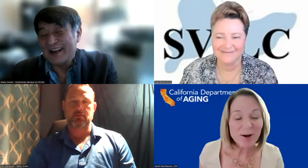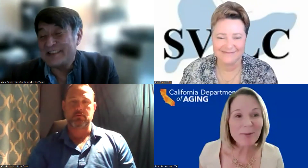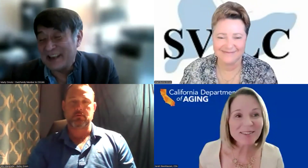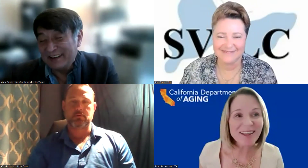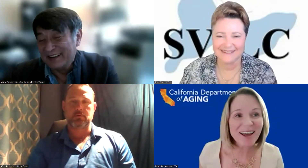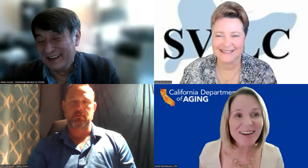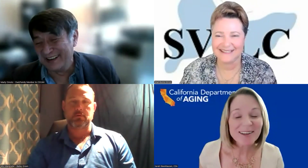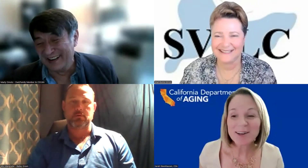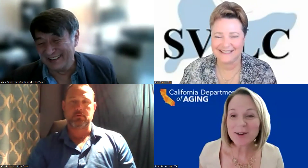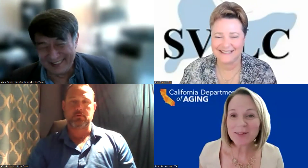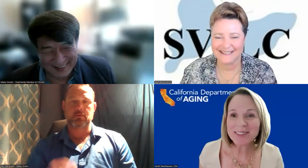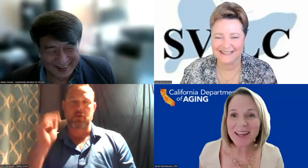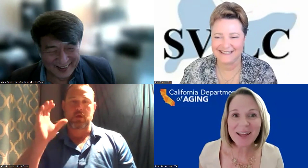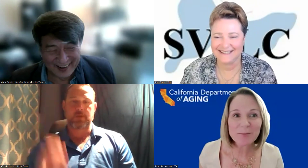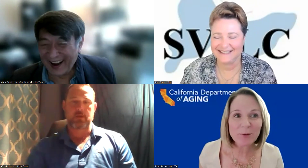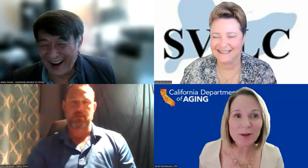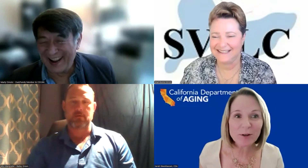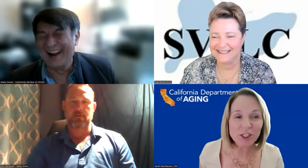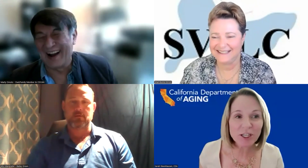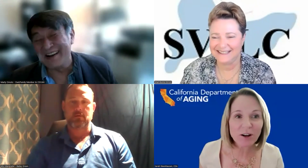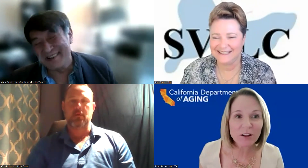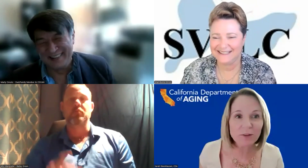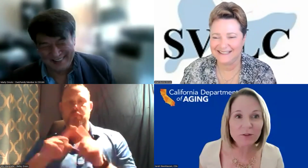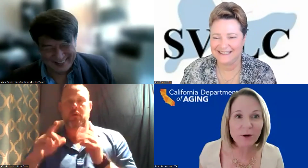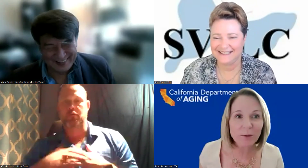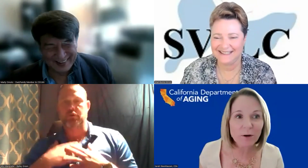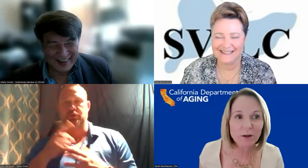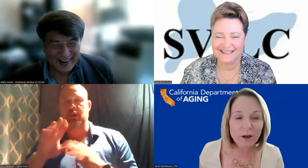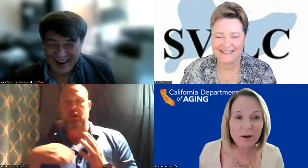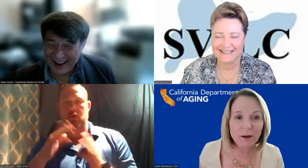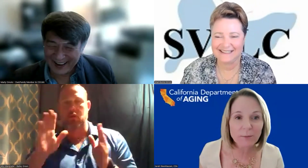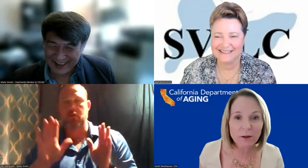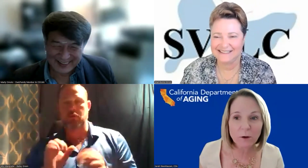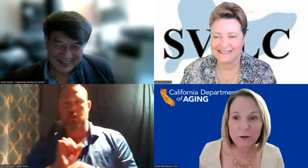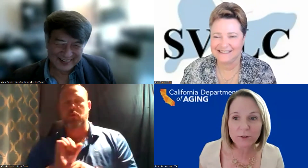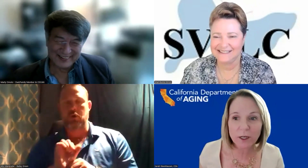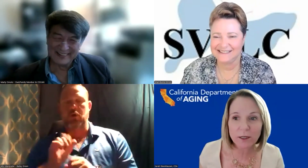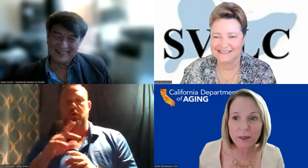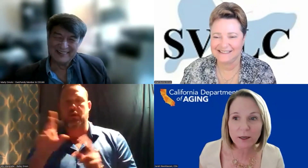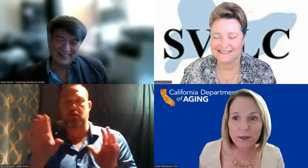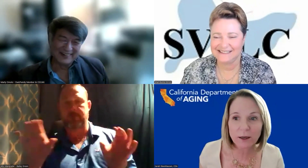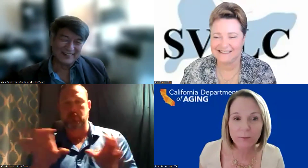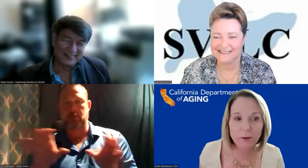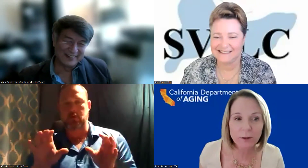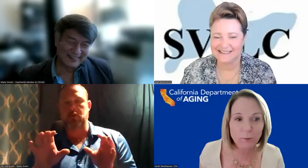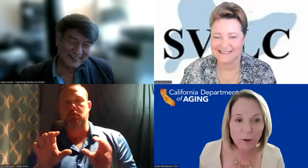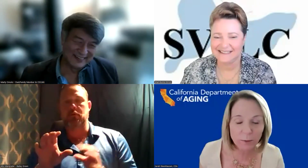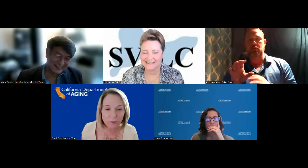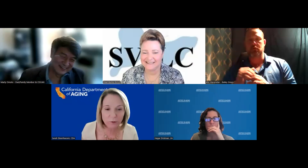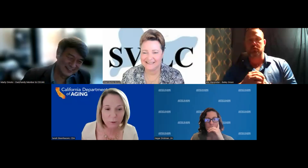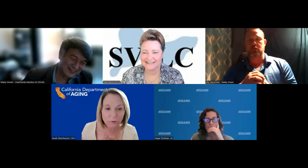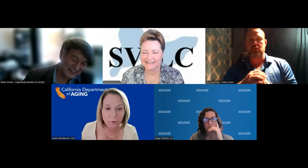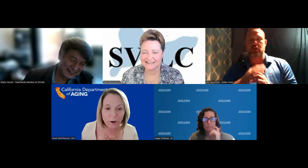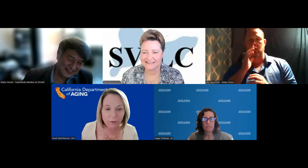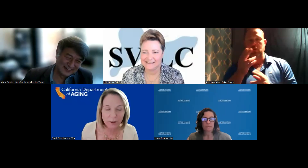just no an comment idea. to that. No comment to that, but we appreciate all of this great work that you all have done. And it will